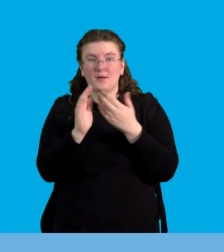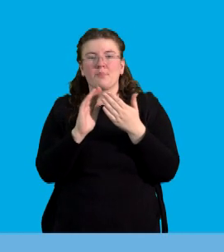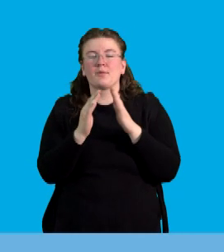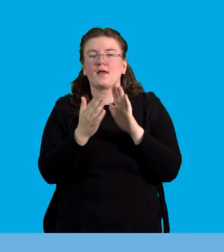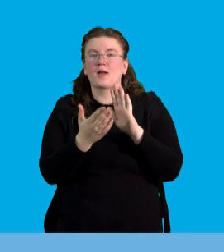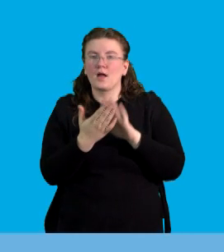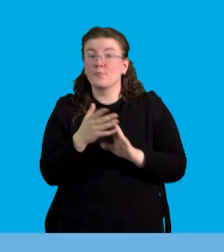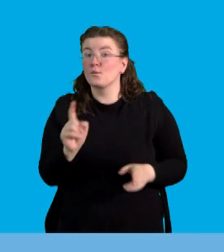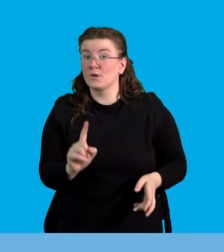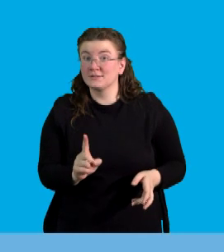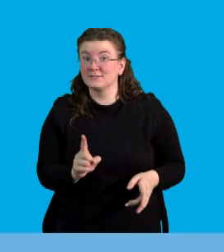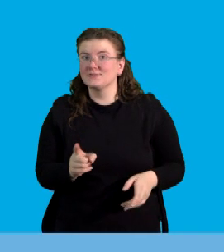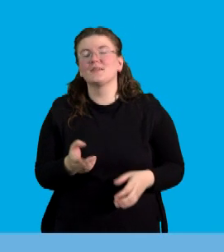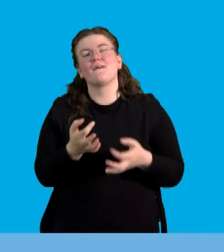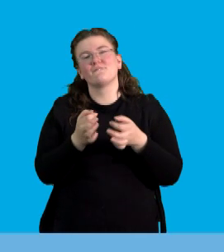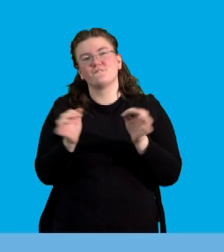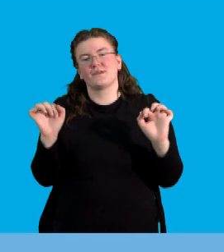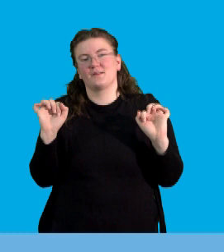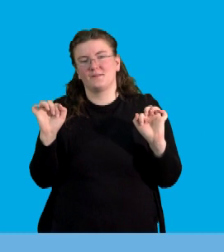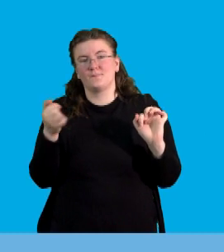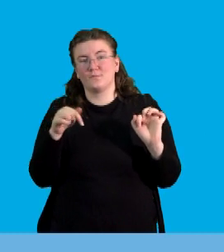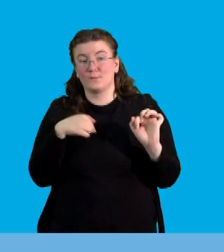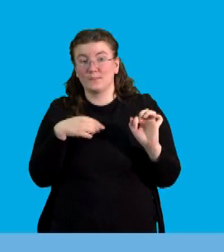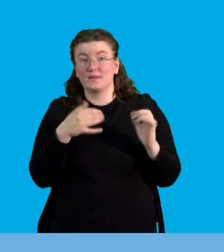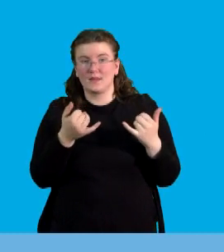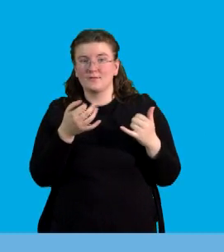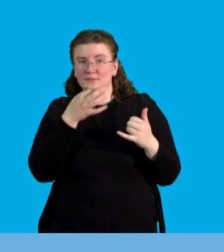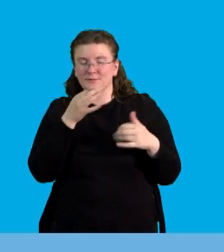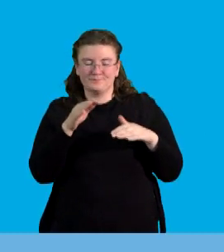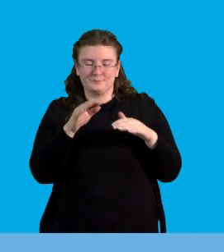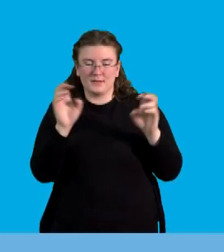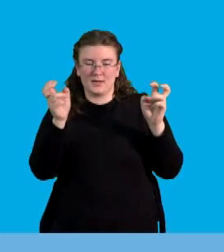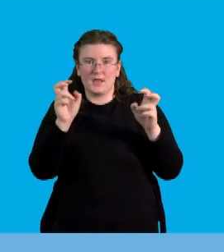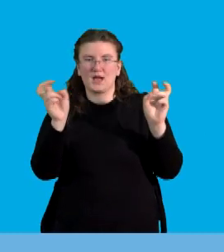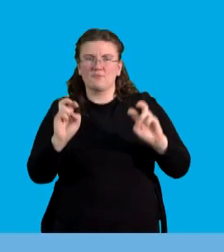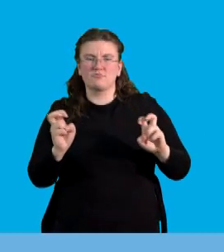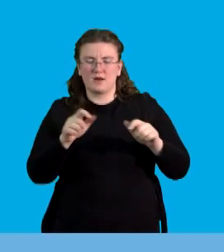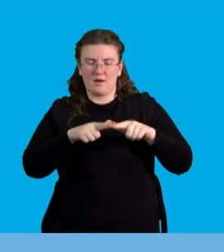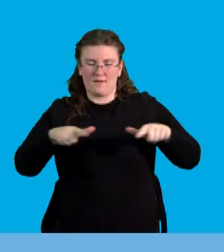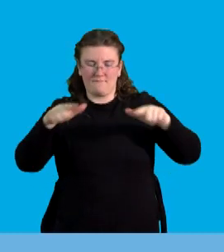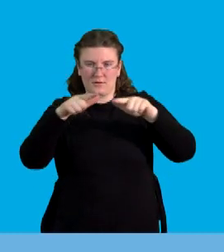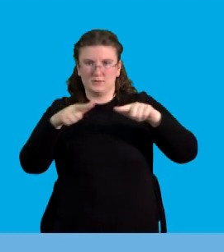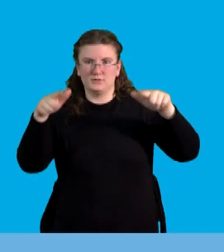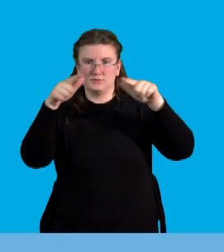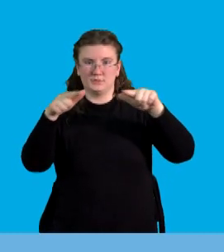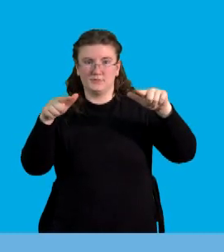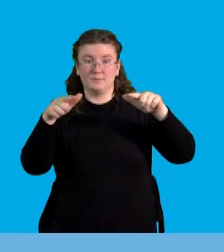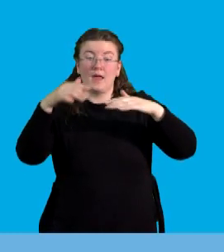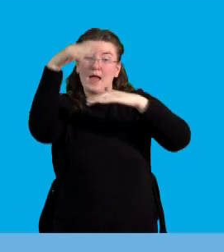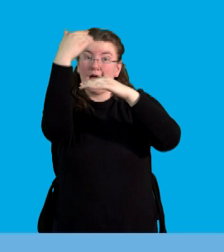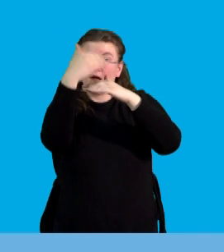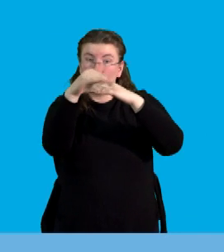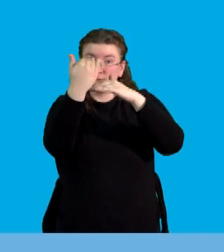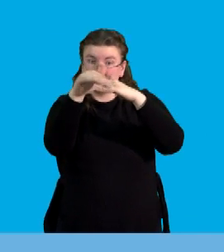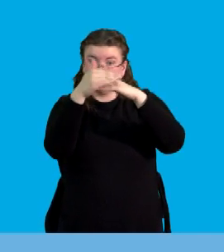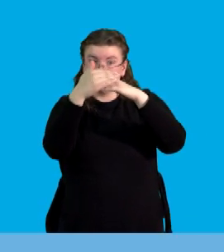an atom become free. So because we are saying that we are going to take those energy levels as the layers, that means on the